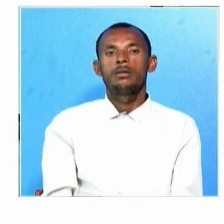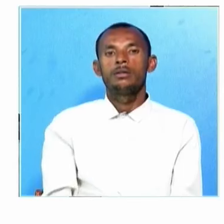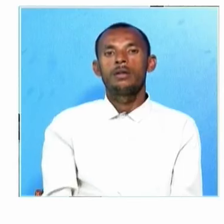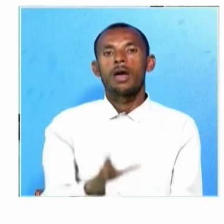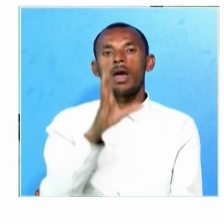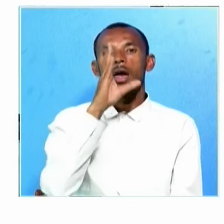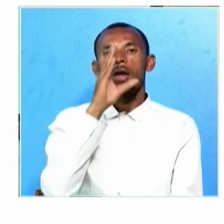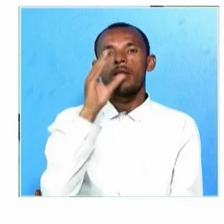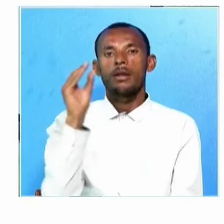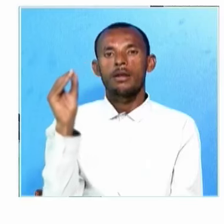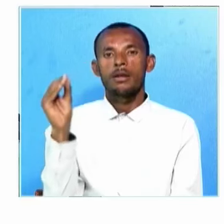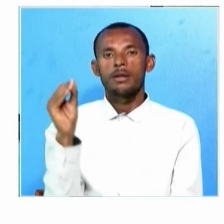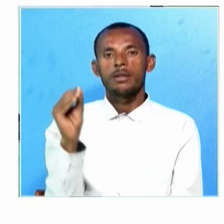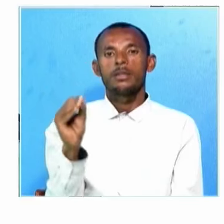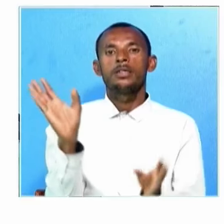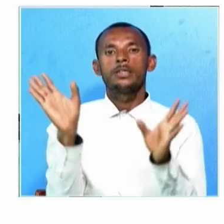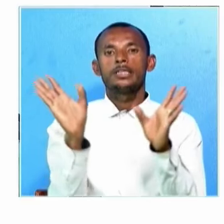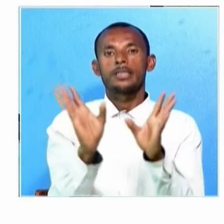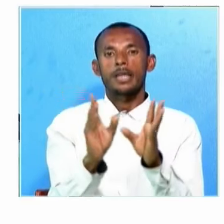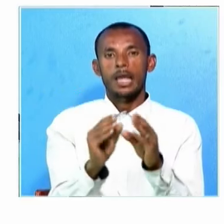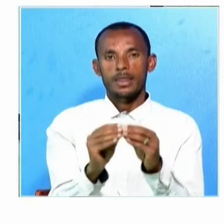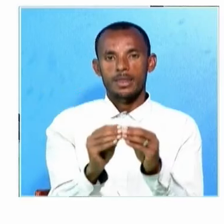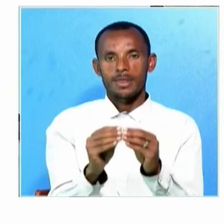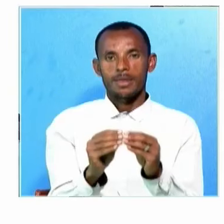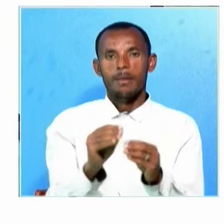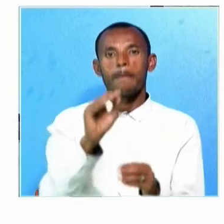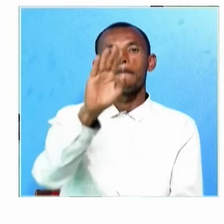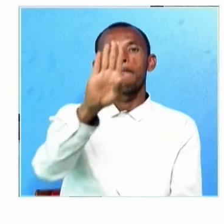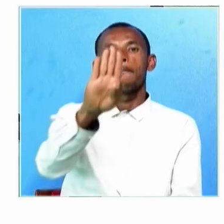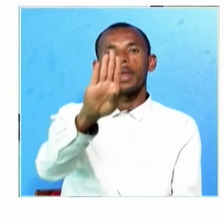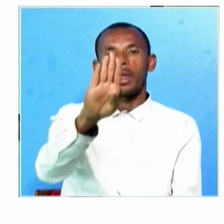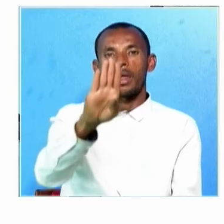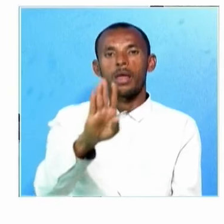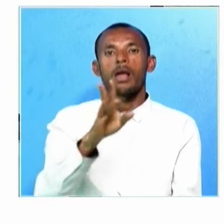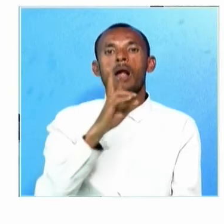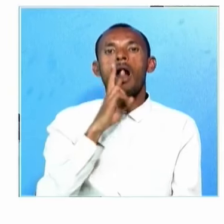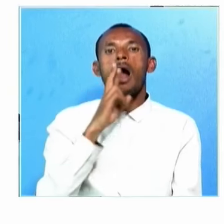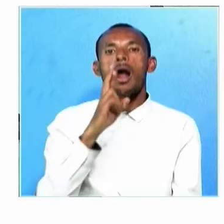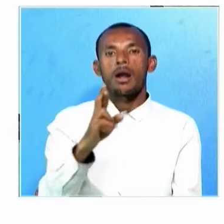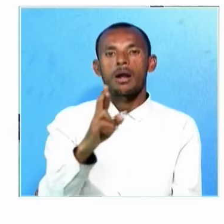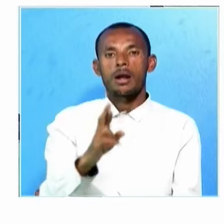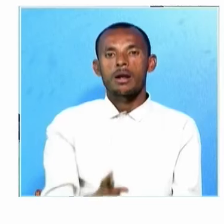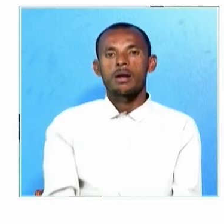and set B are